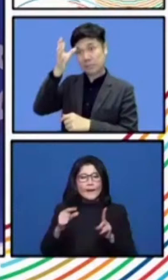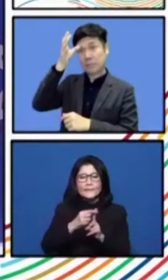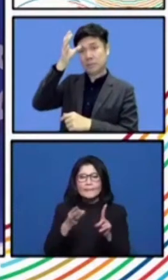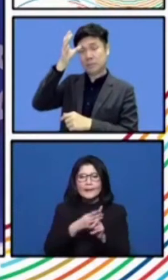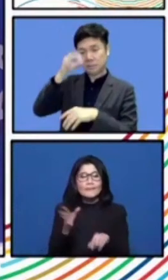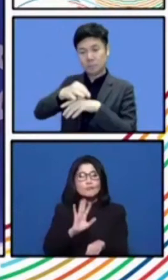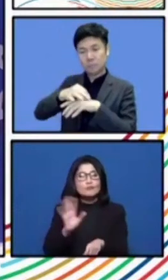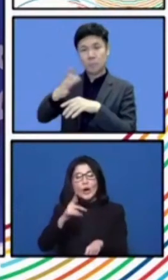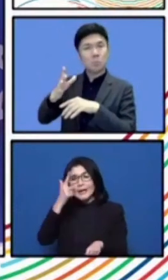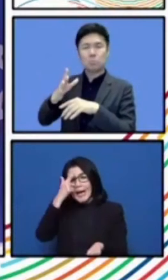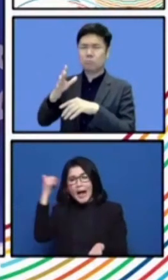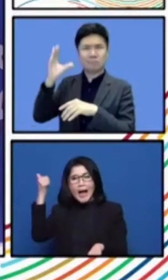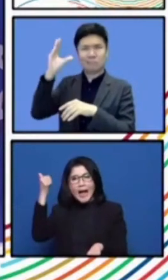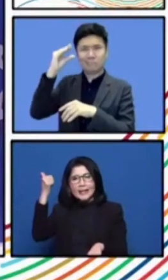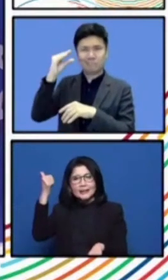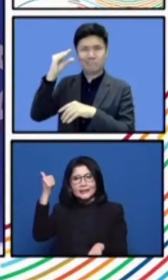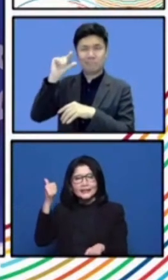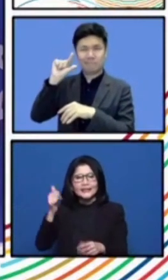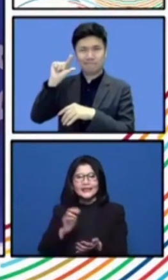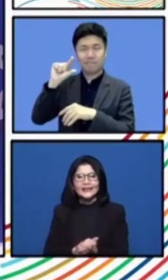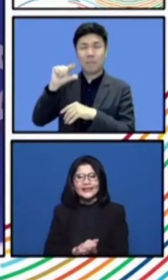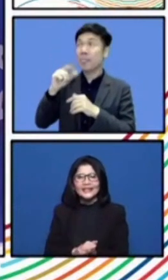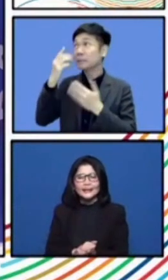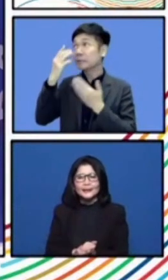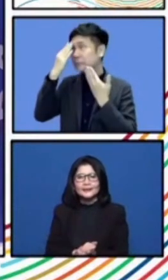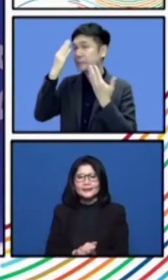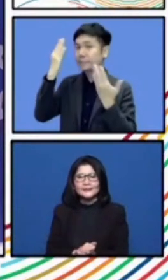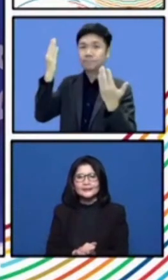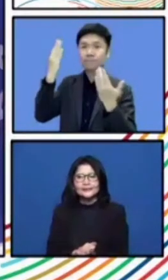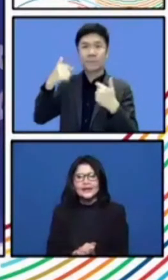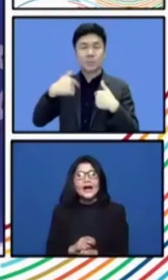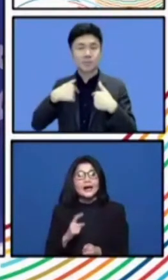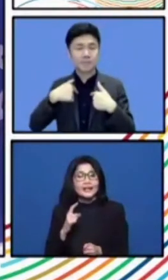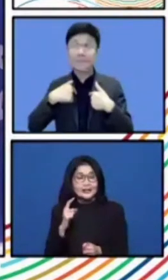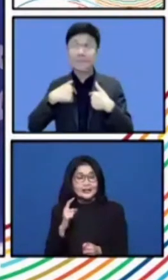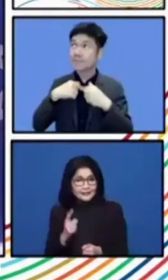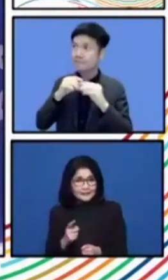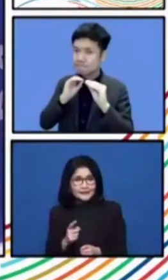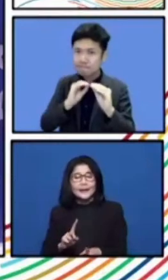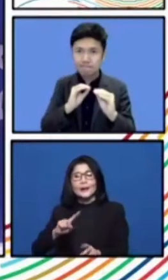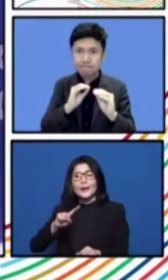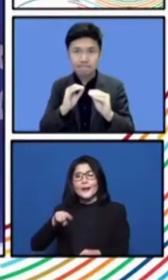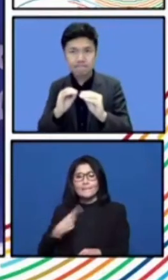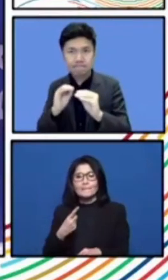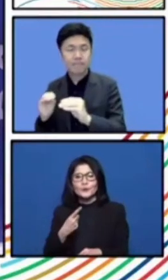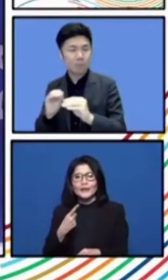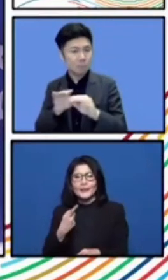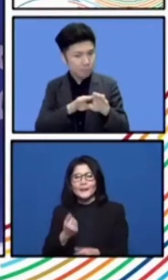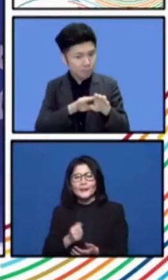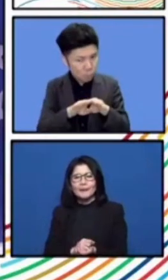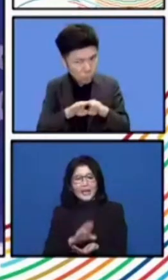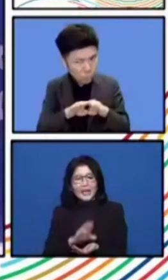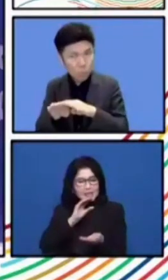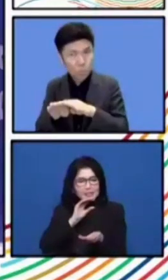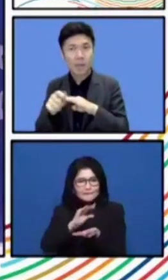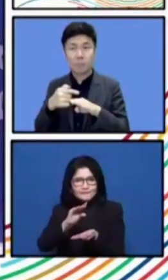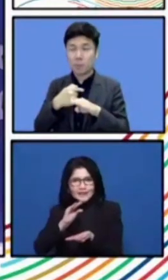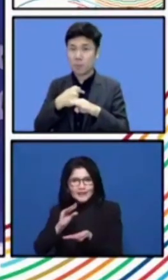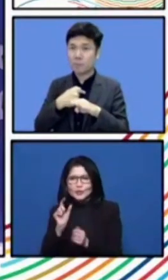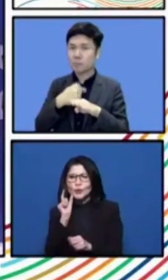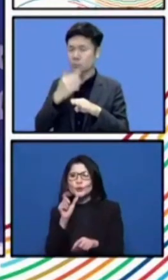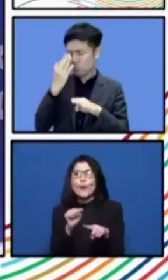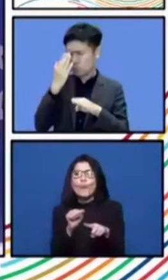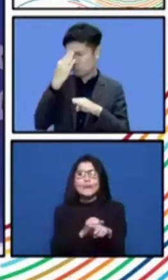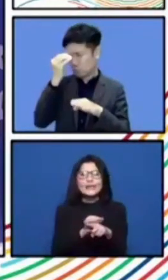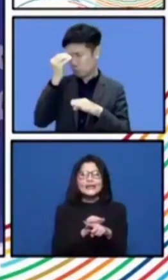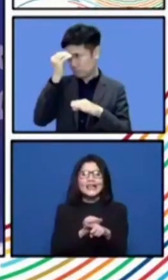so we are also investing in training to make sure that our basic skill sets are being improved